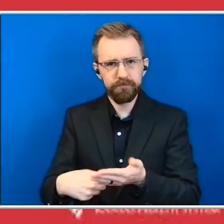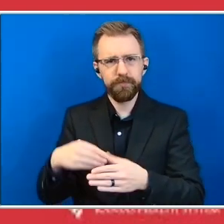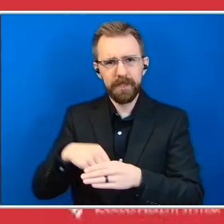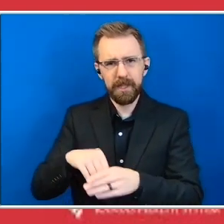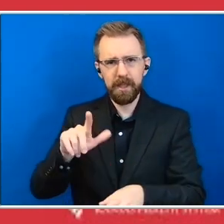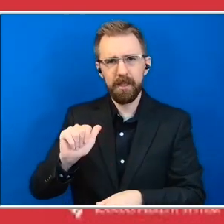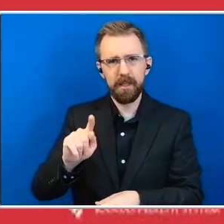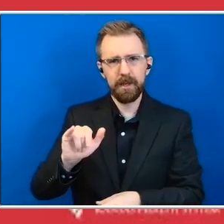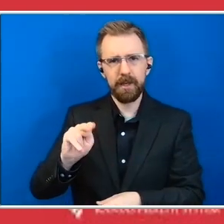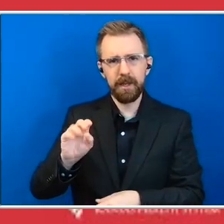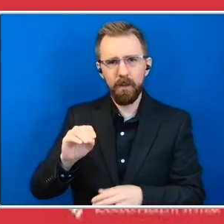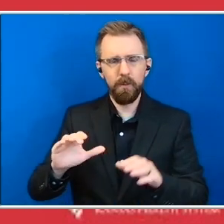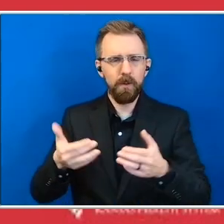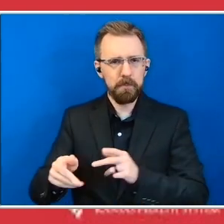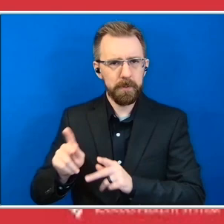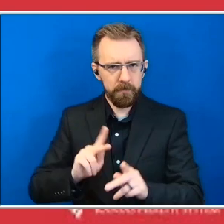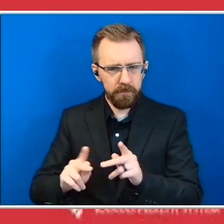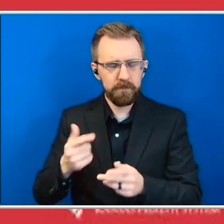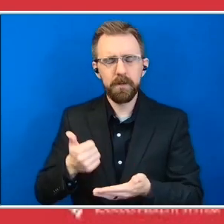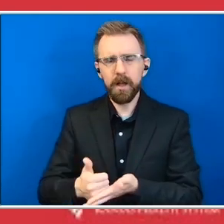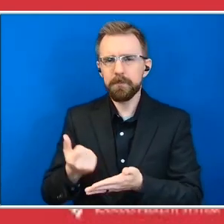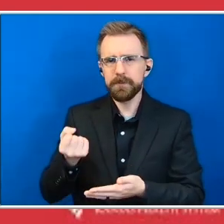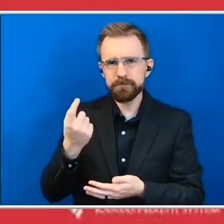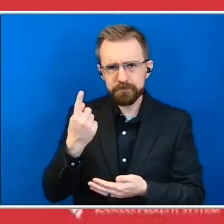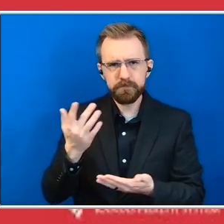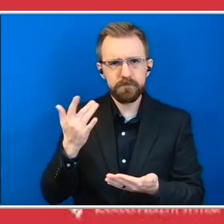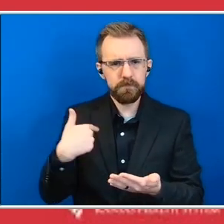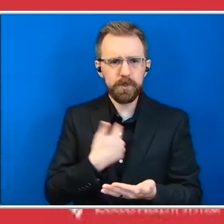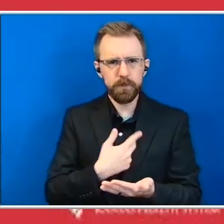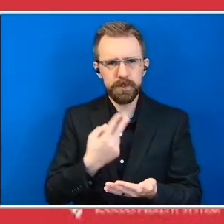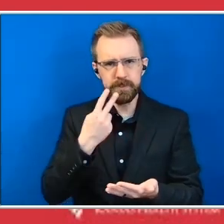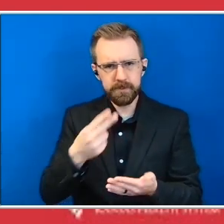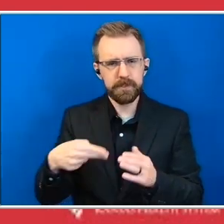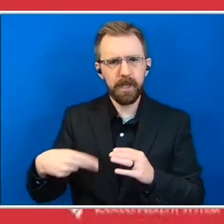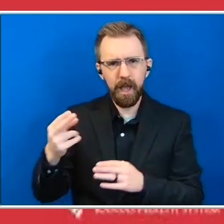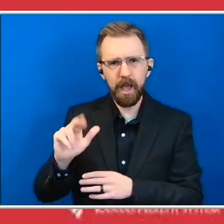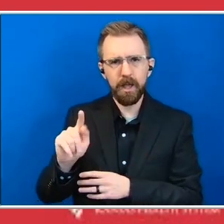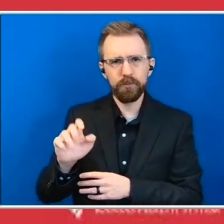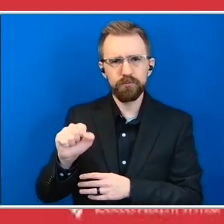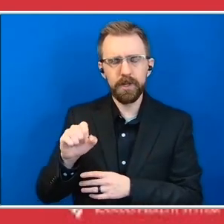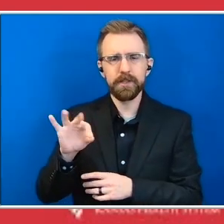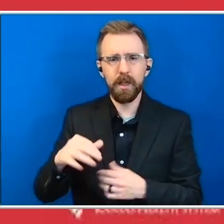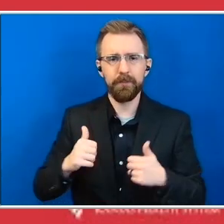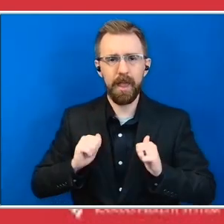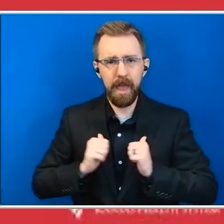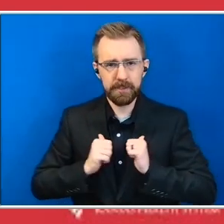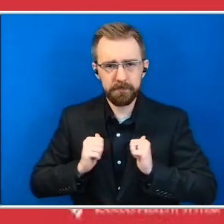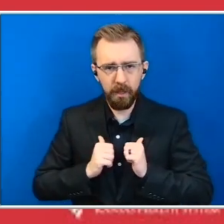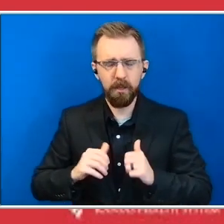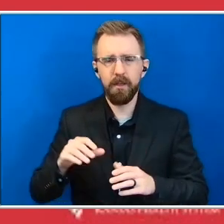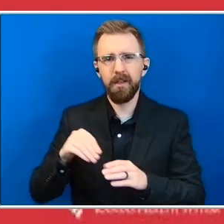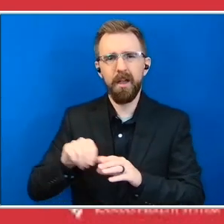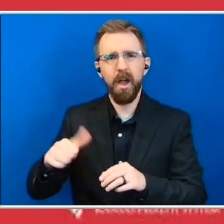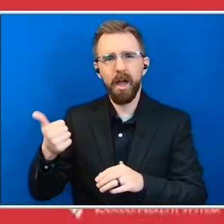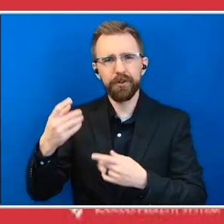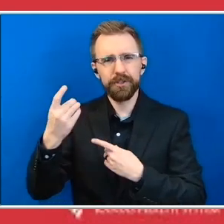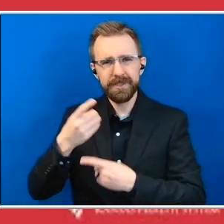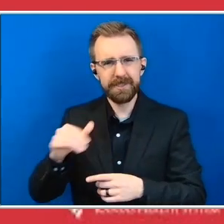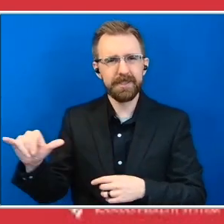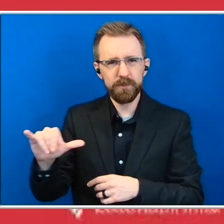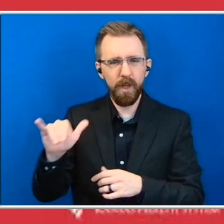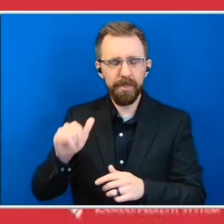It will help us understand why do we see higher rates of asthma and other diseases that impact